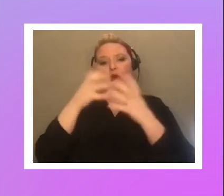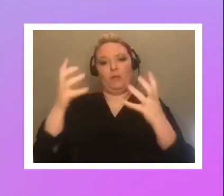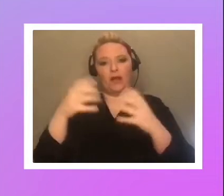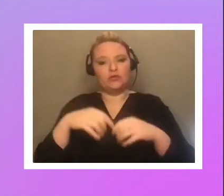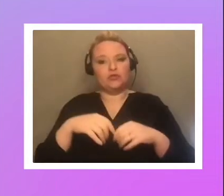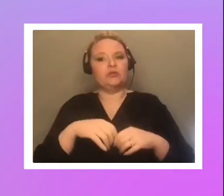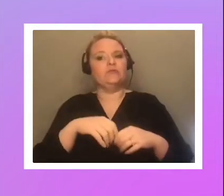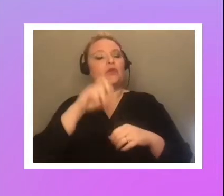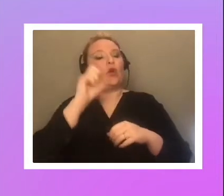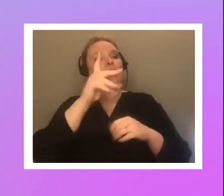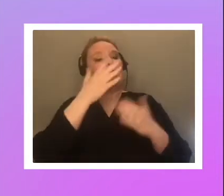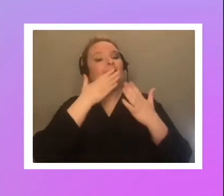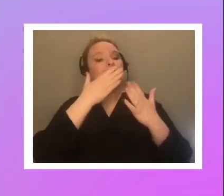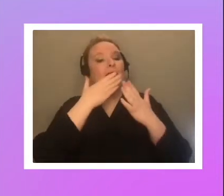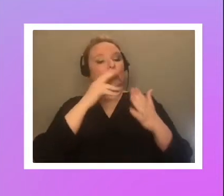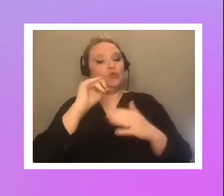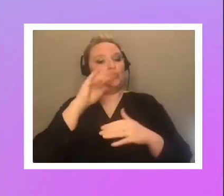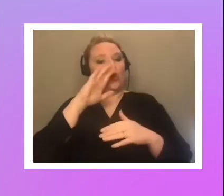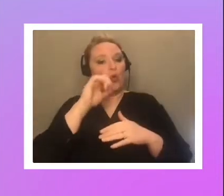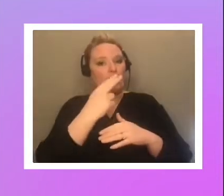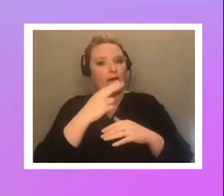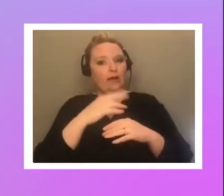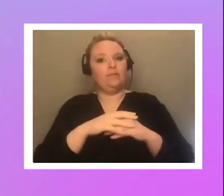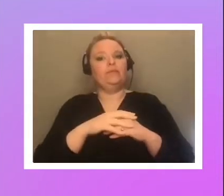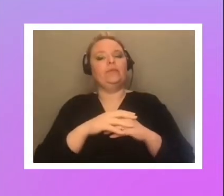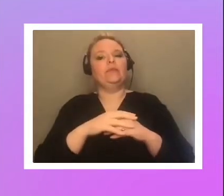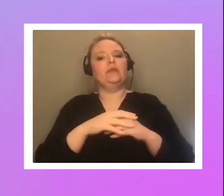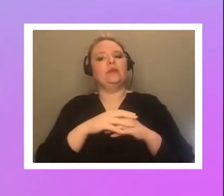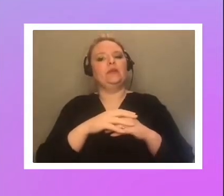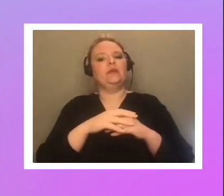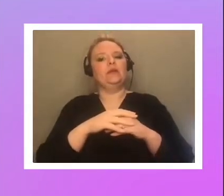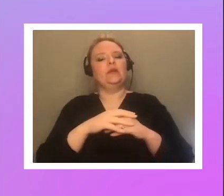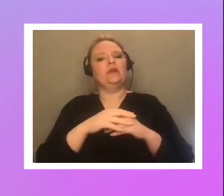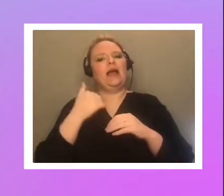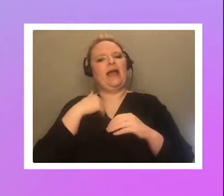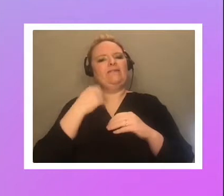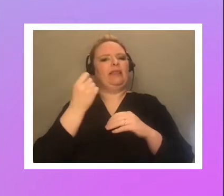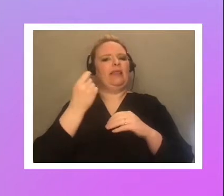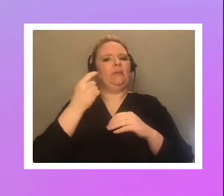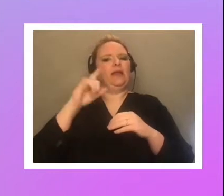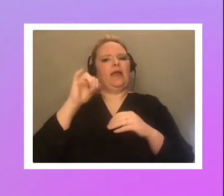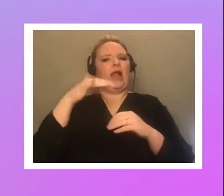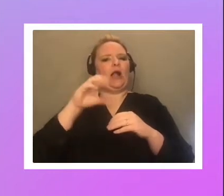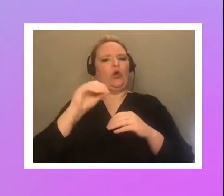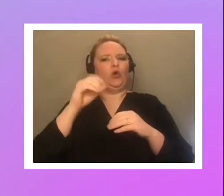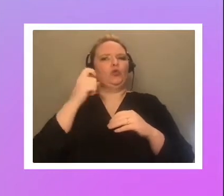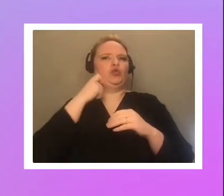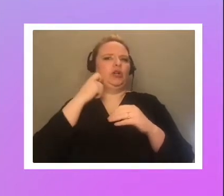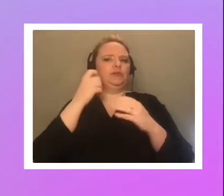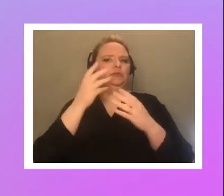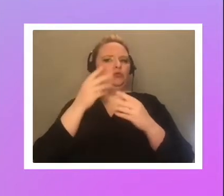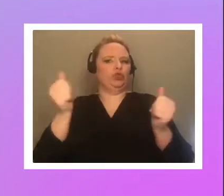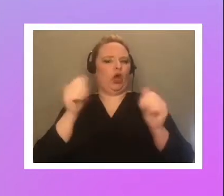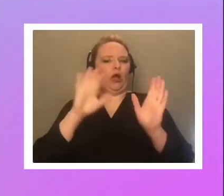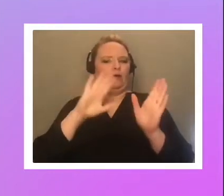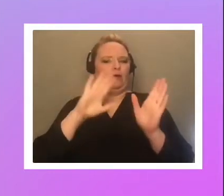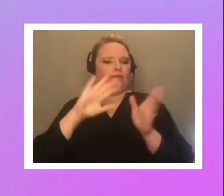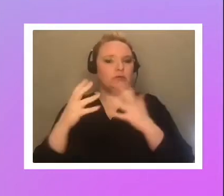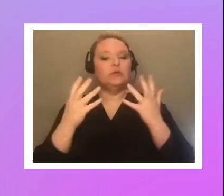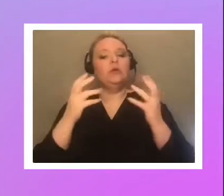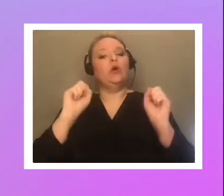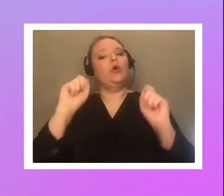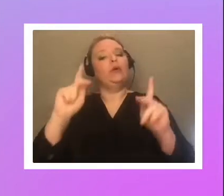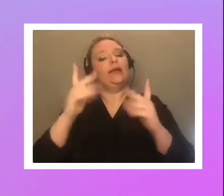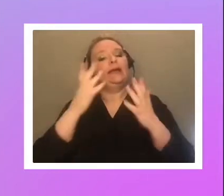All right. Thank you, Noah. I've got a bit of an echo here. I think it just resolved itself. All